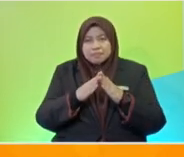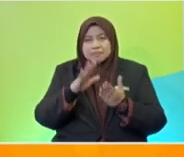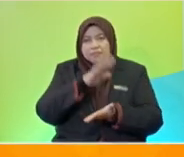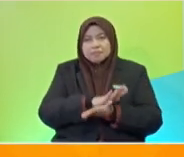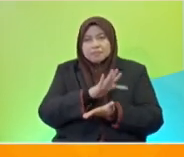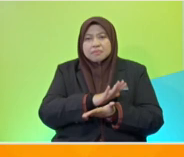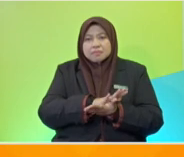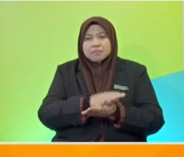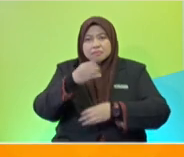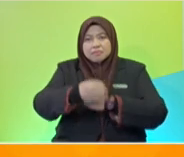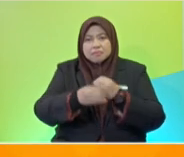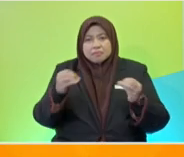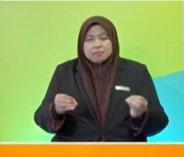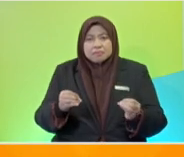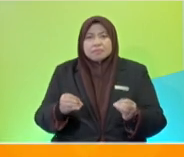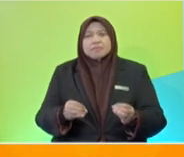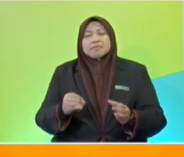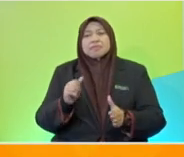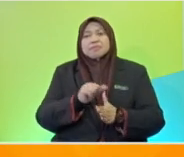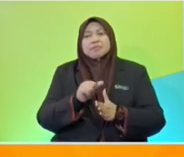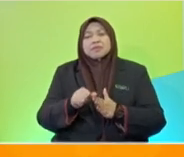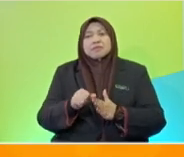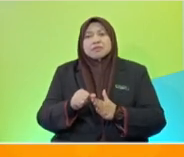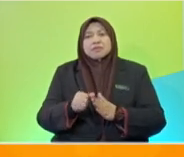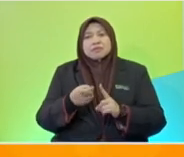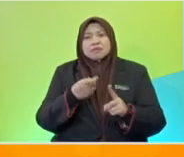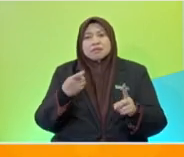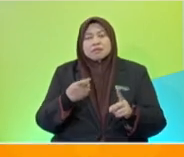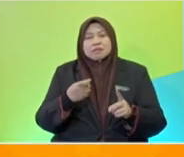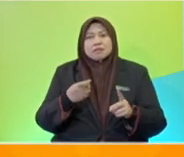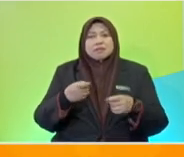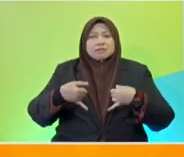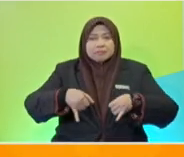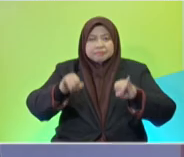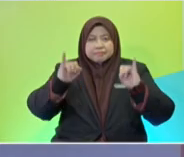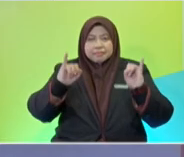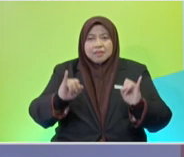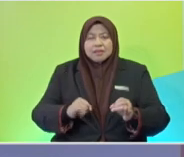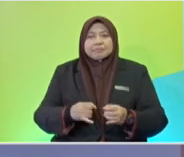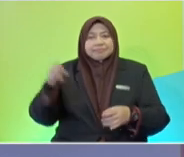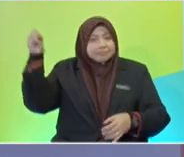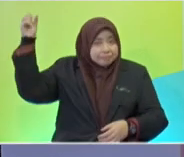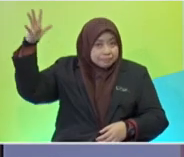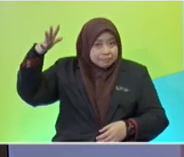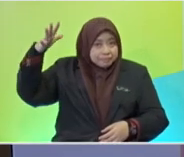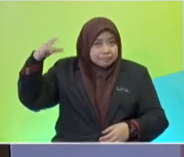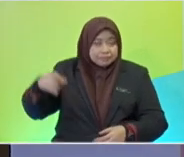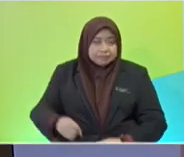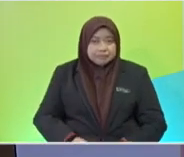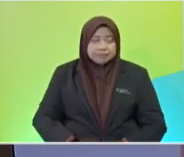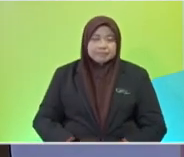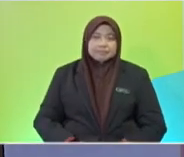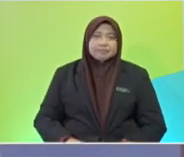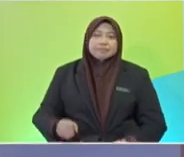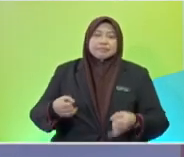the offices, mm-hmm, or also from the street lamp. At night, we need to see the street,